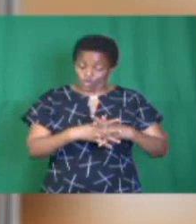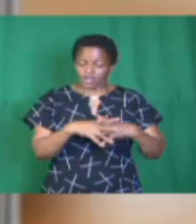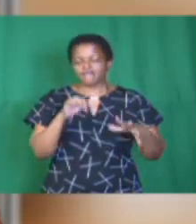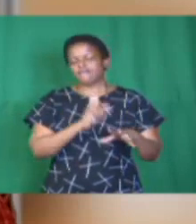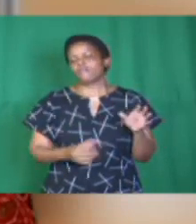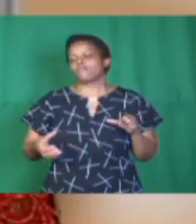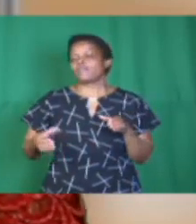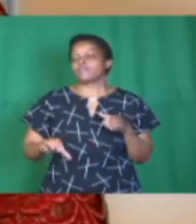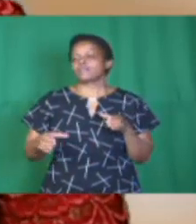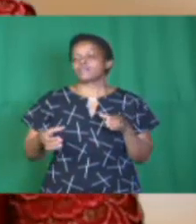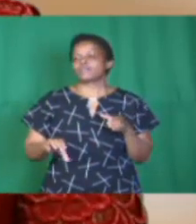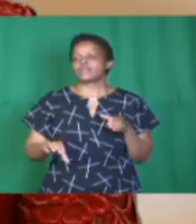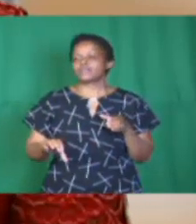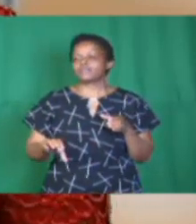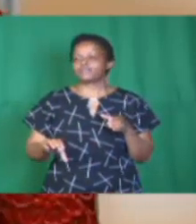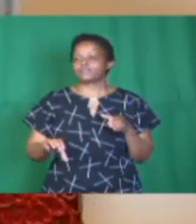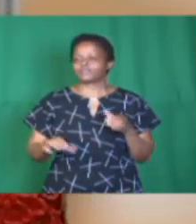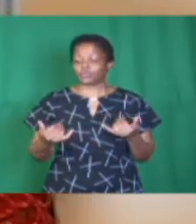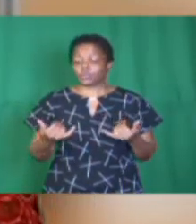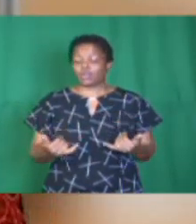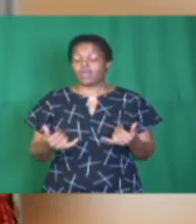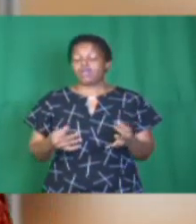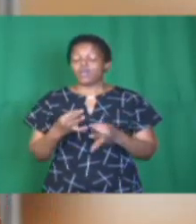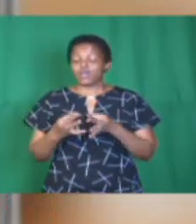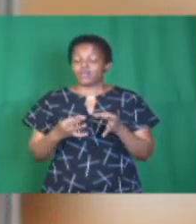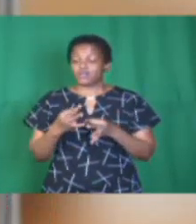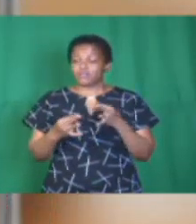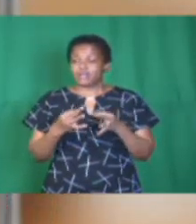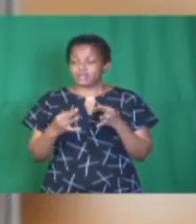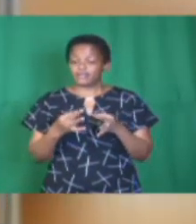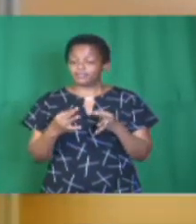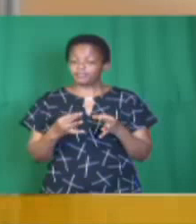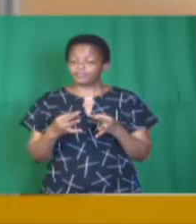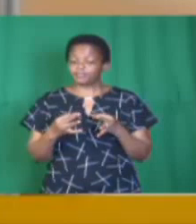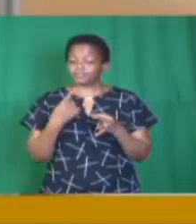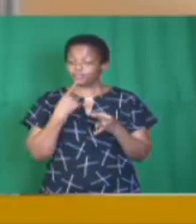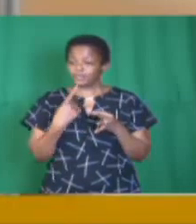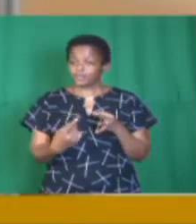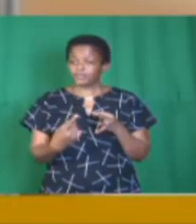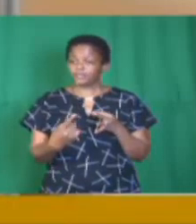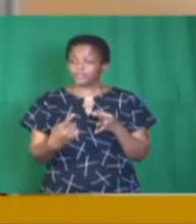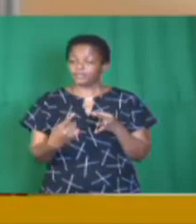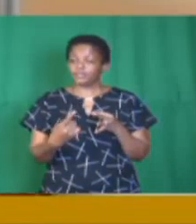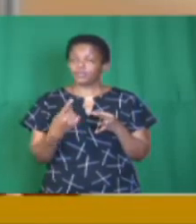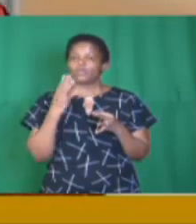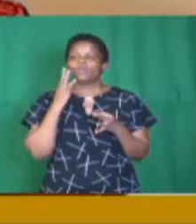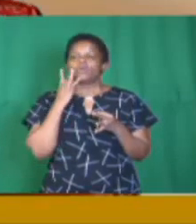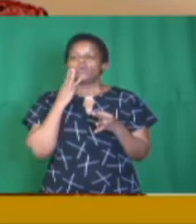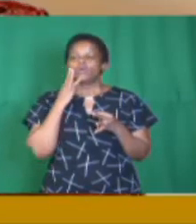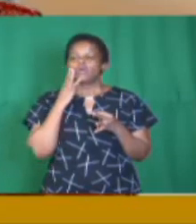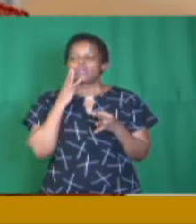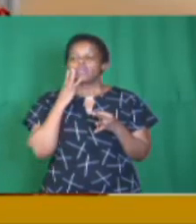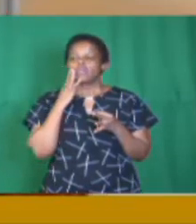liquid. So now I even explained, dear Lena, that when you are carrying